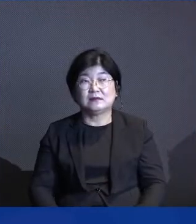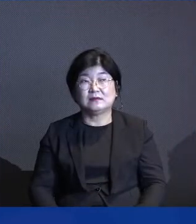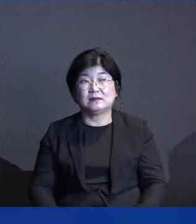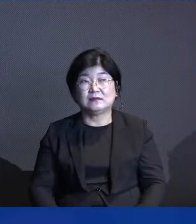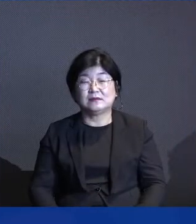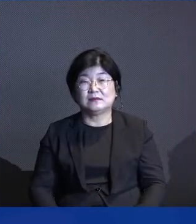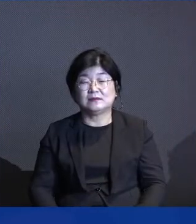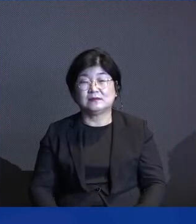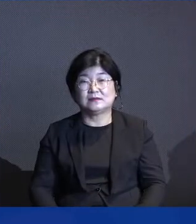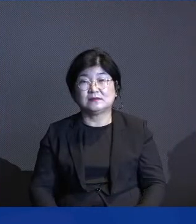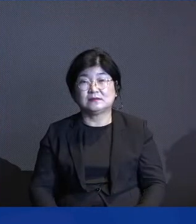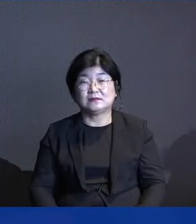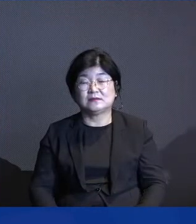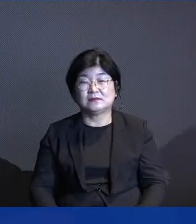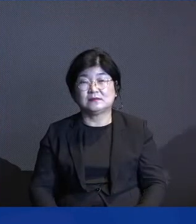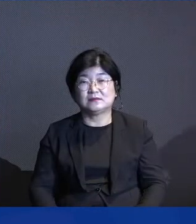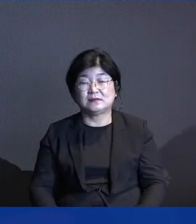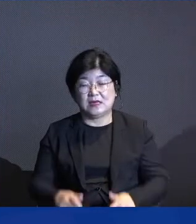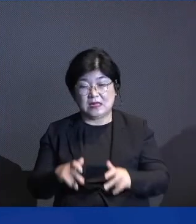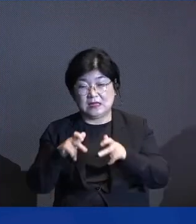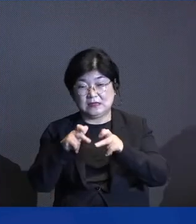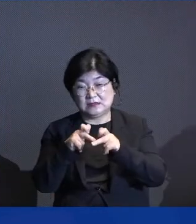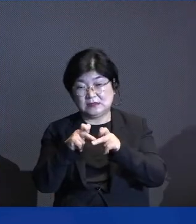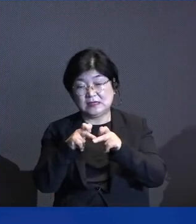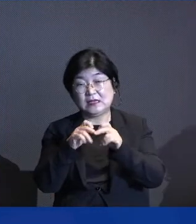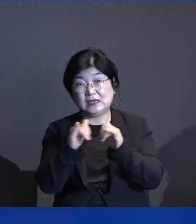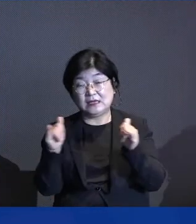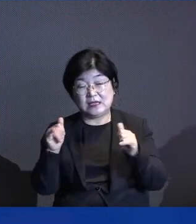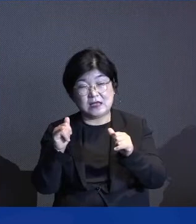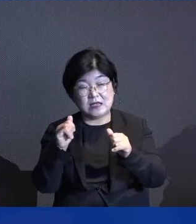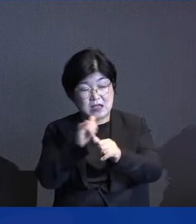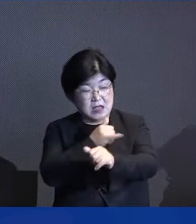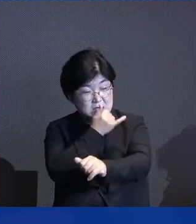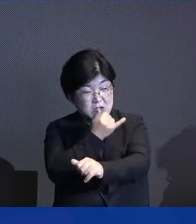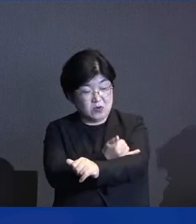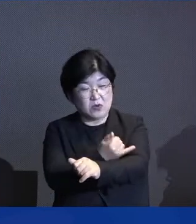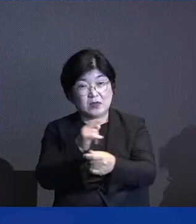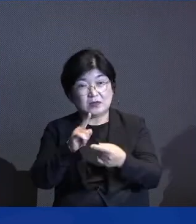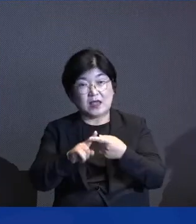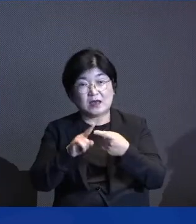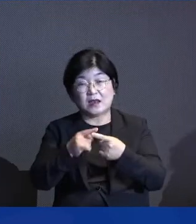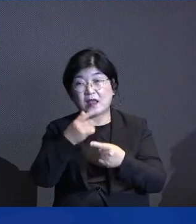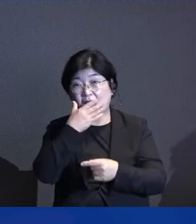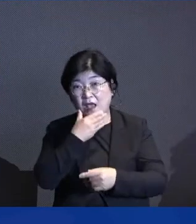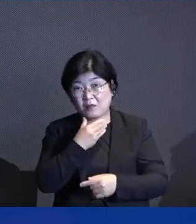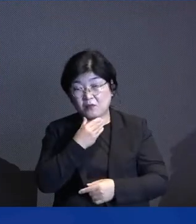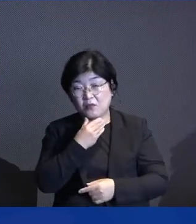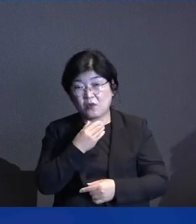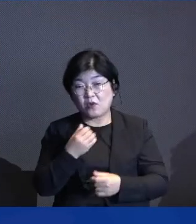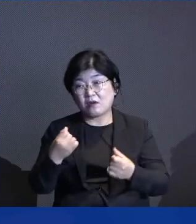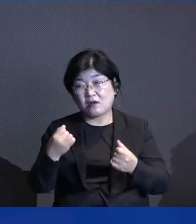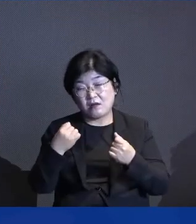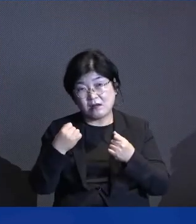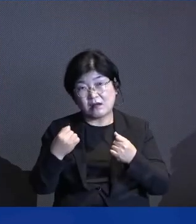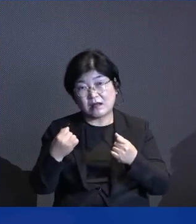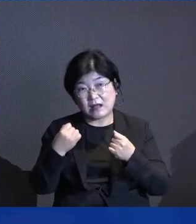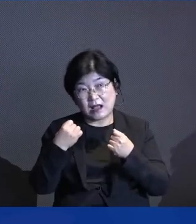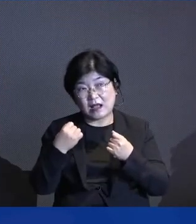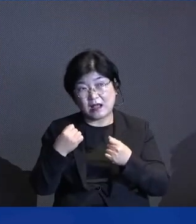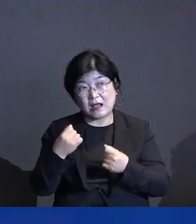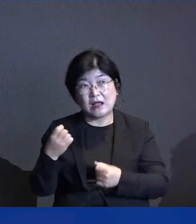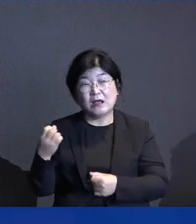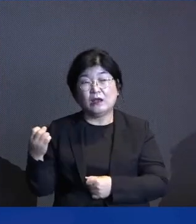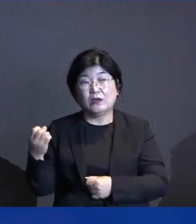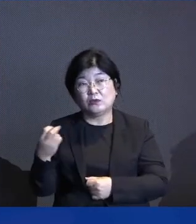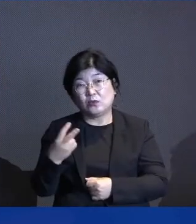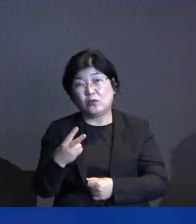named in that convention. So, for example, right to health, right to education, right to gender equality, things